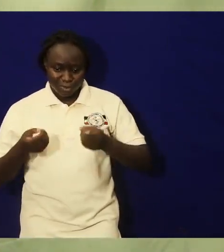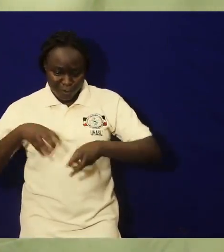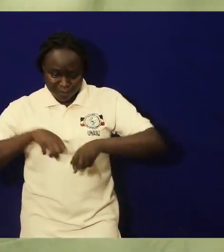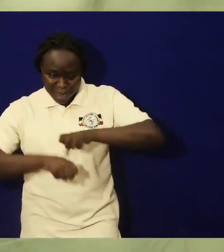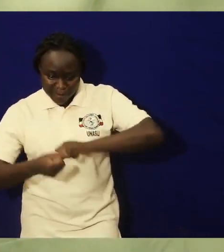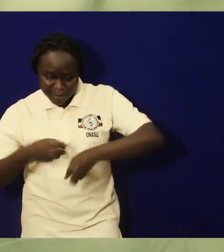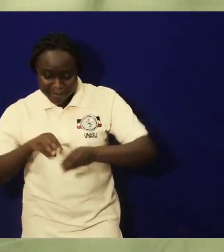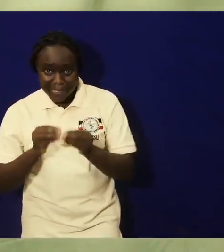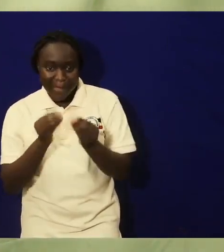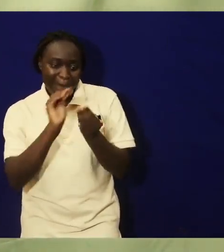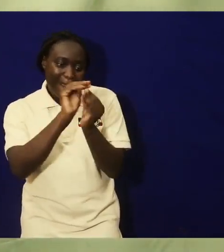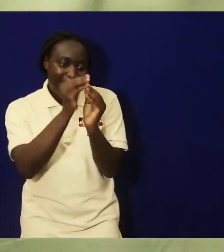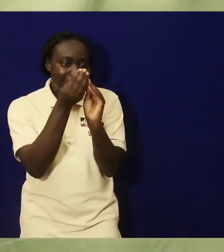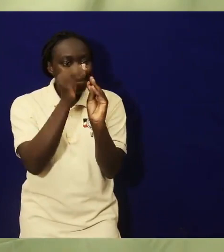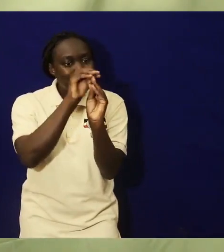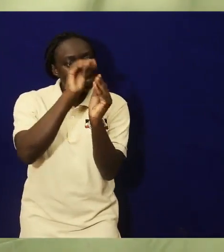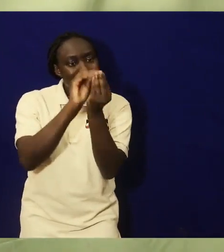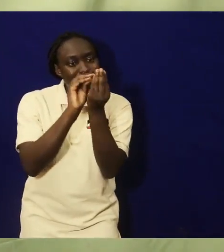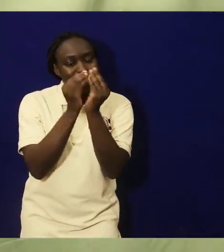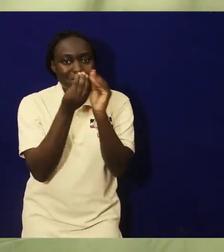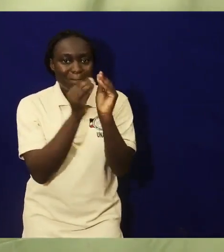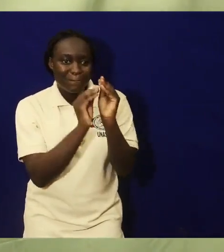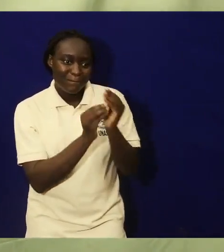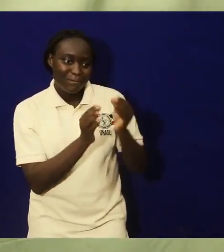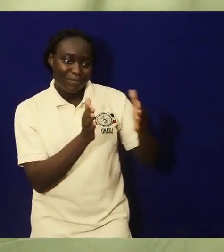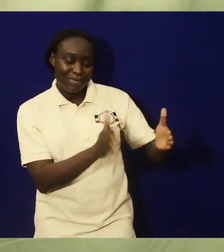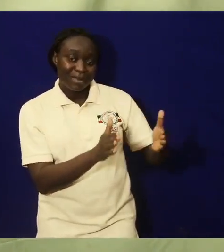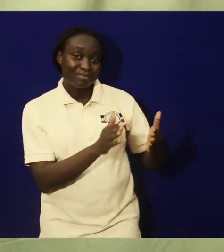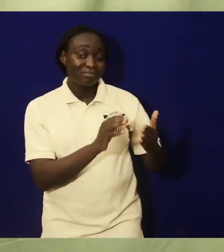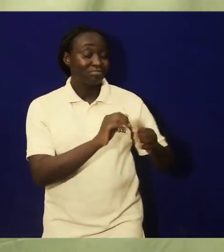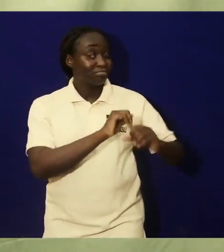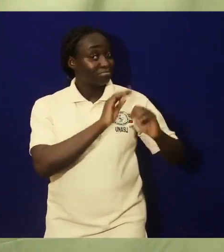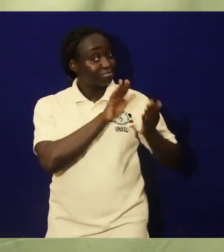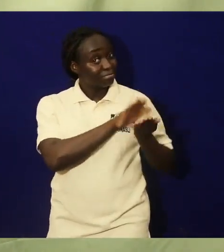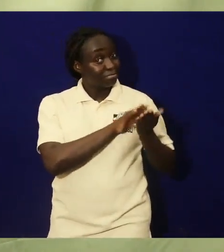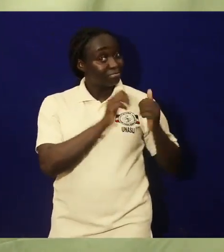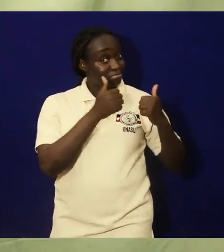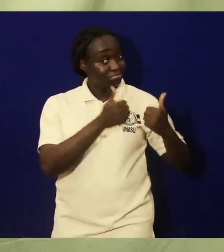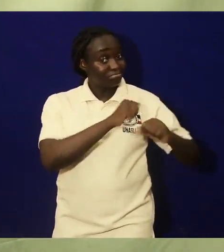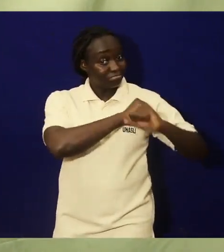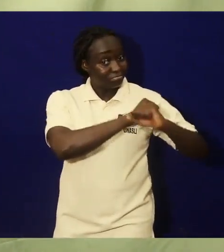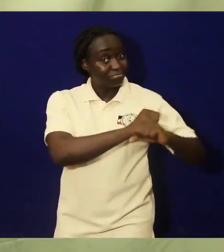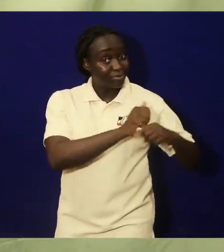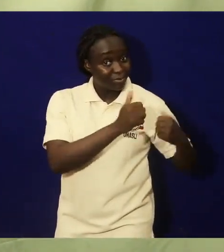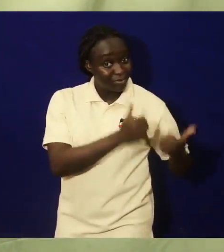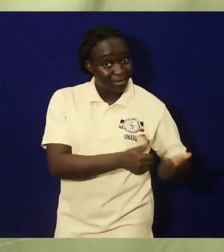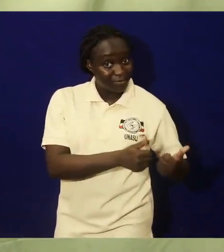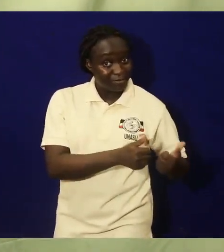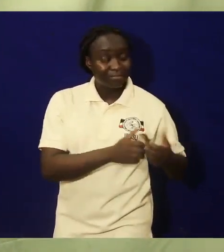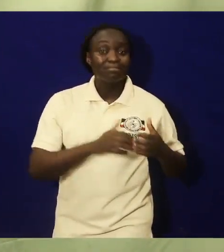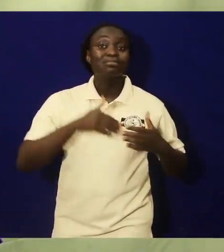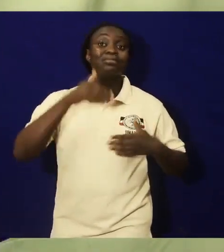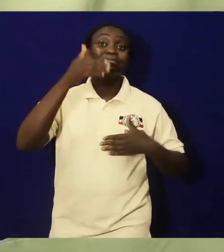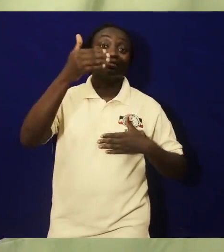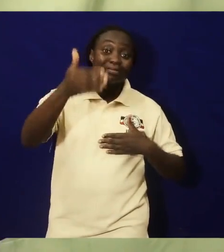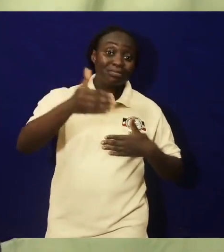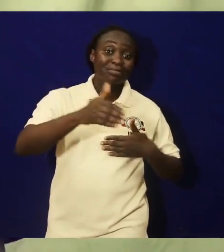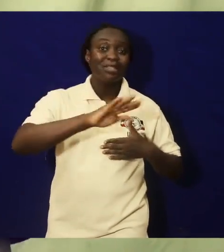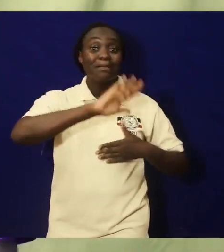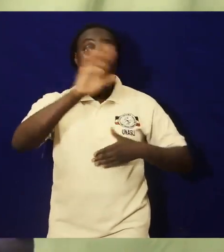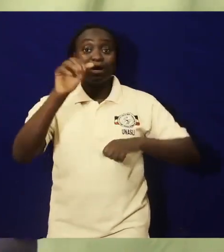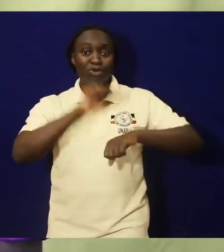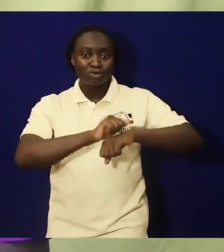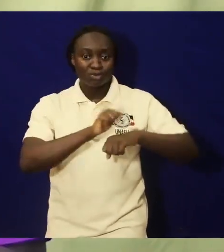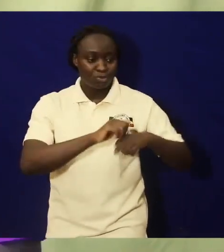make a model father. Now you keep those models very well. When the term opens, take